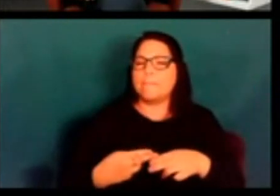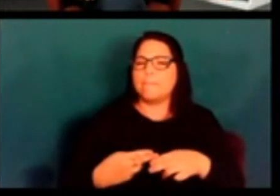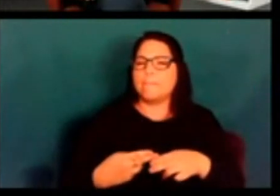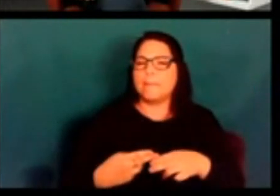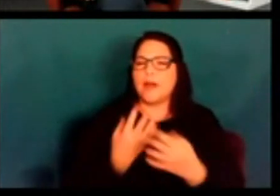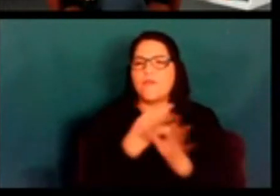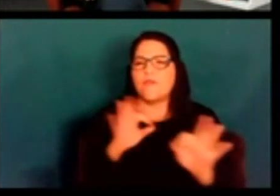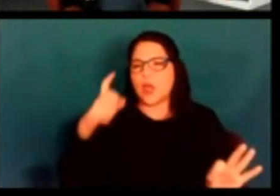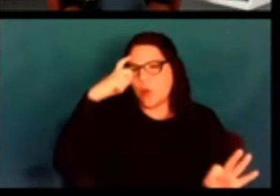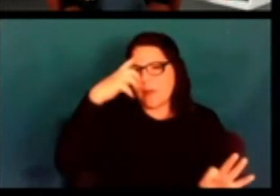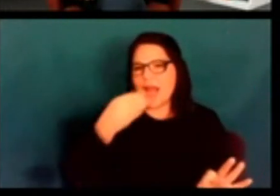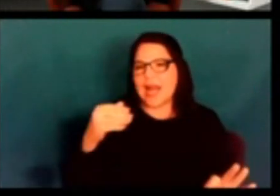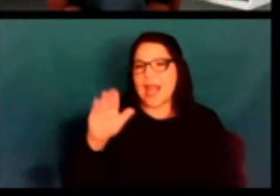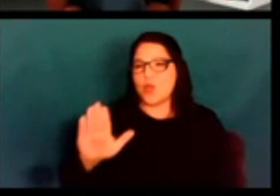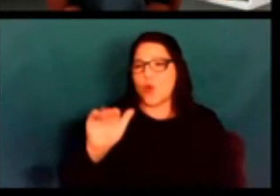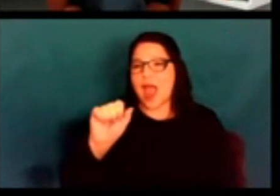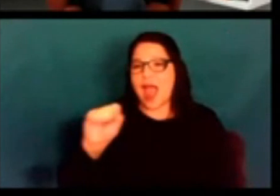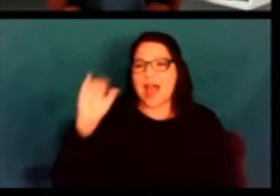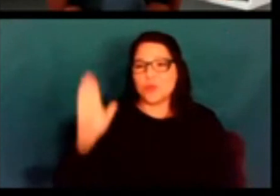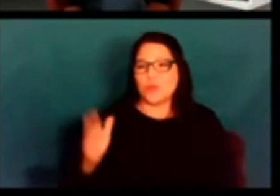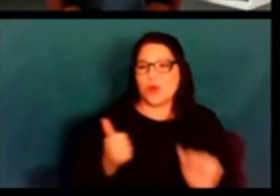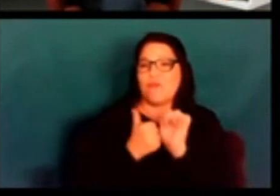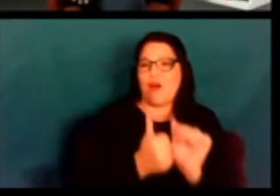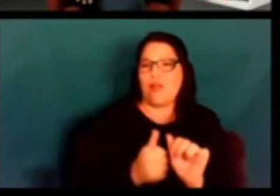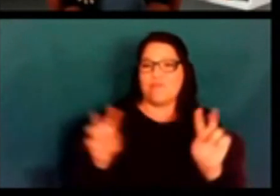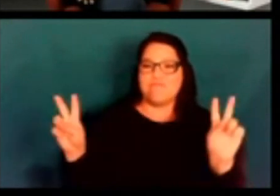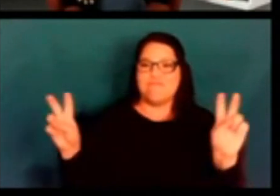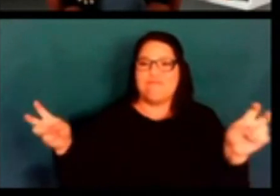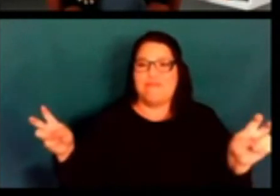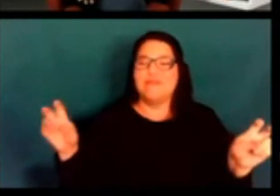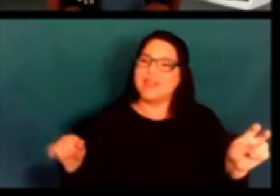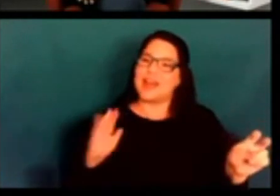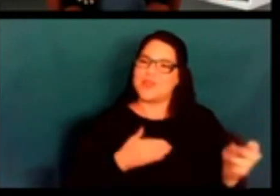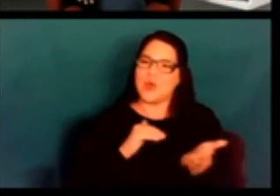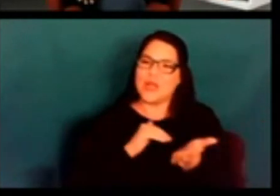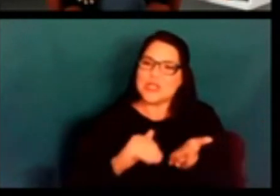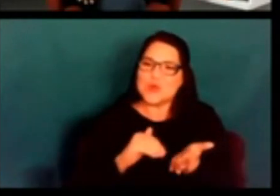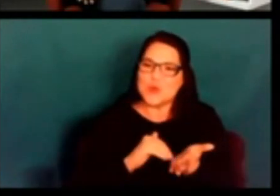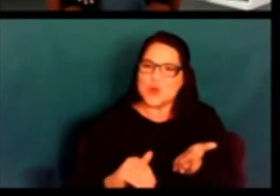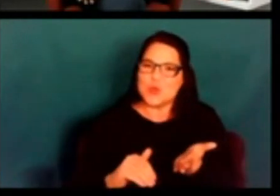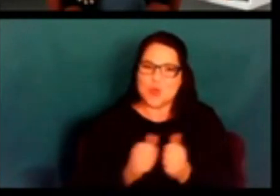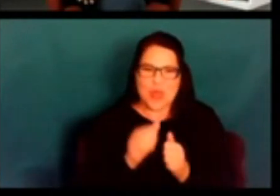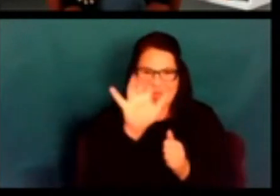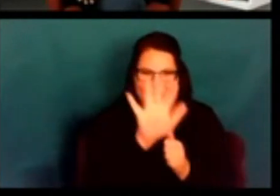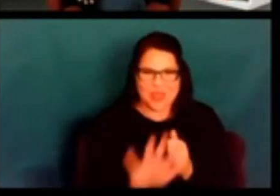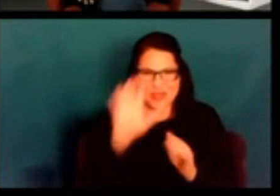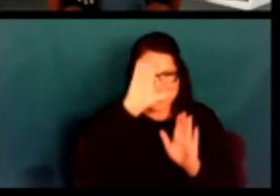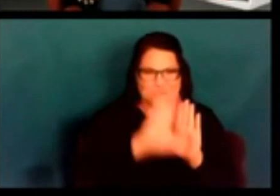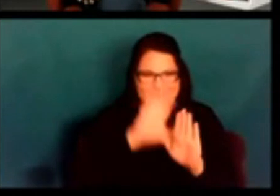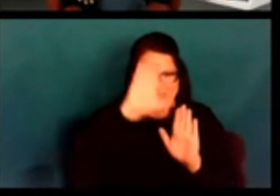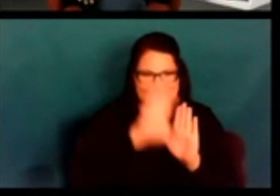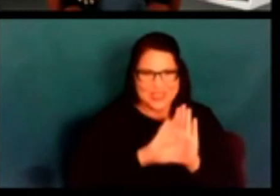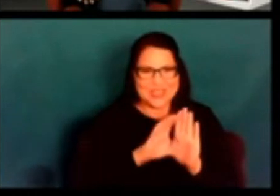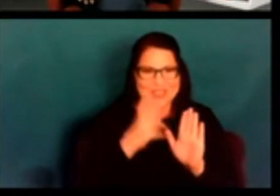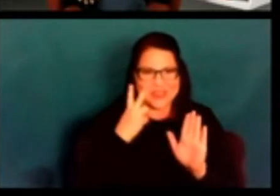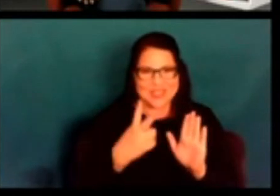Free Your Mind and Your Ass Will Follow. That was our excuse to go to where you seeing now, to all these pictures. We